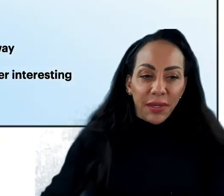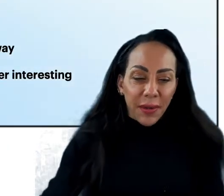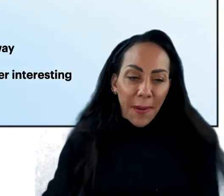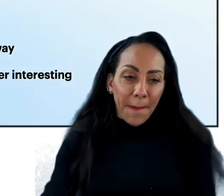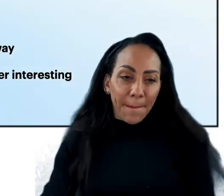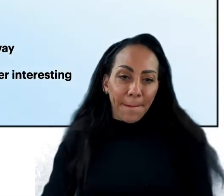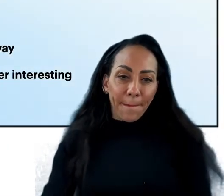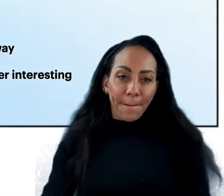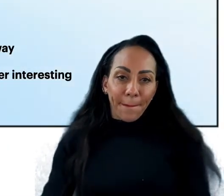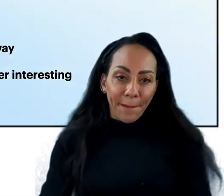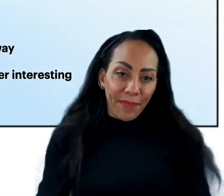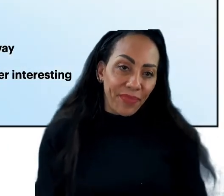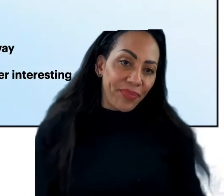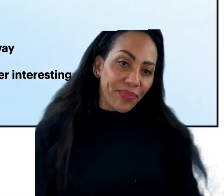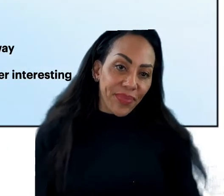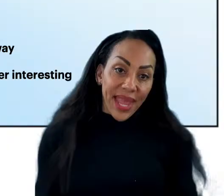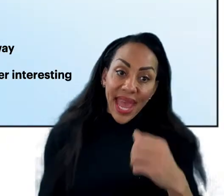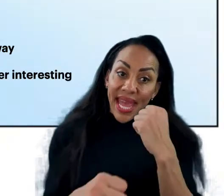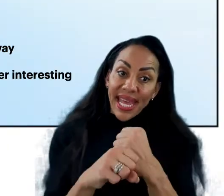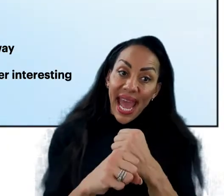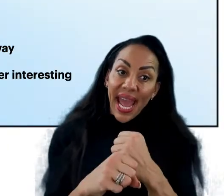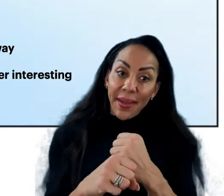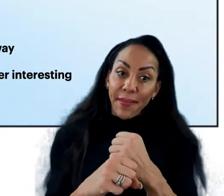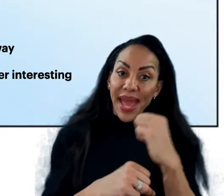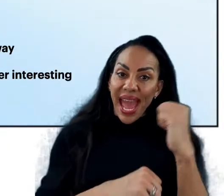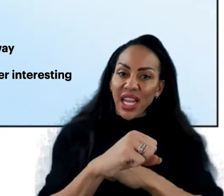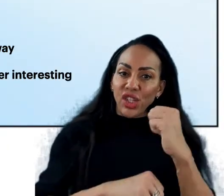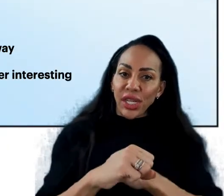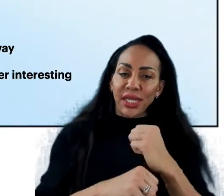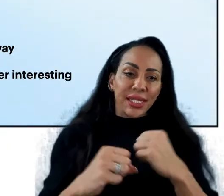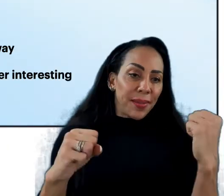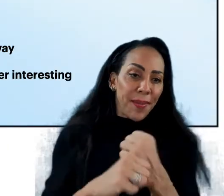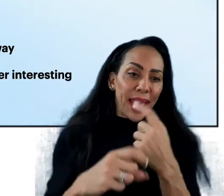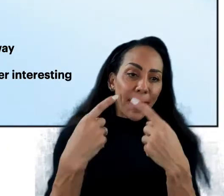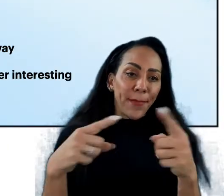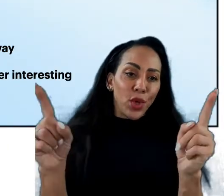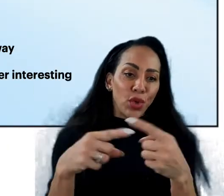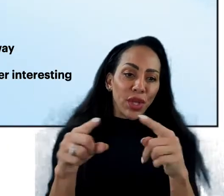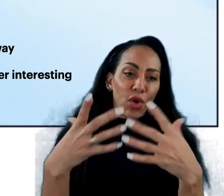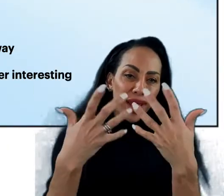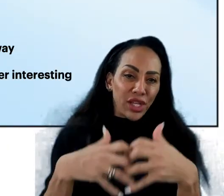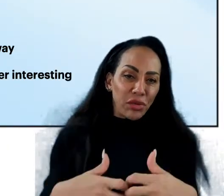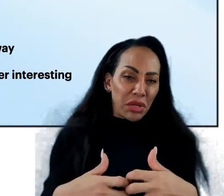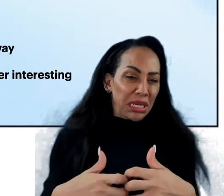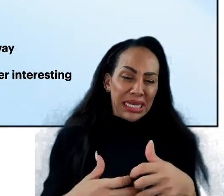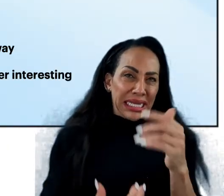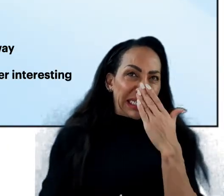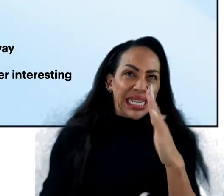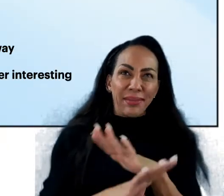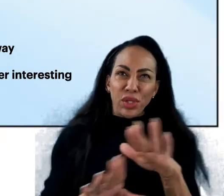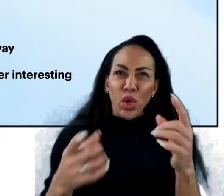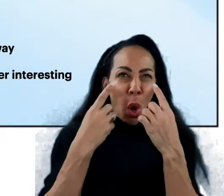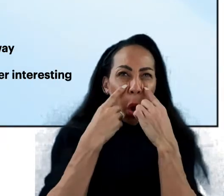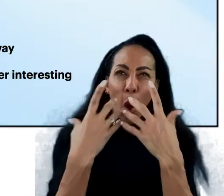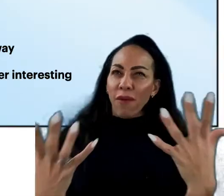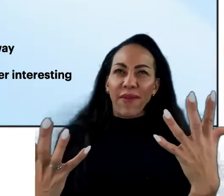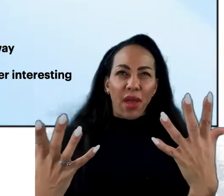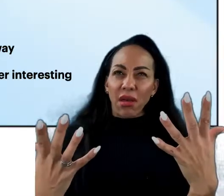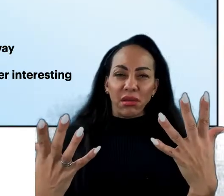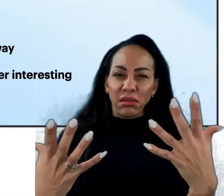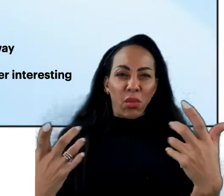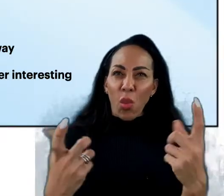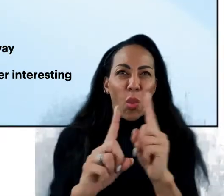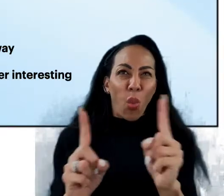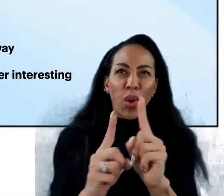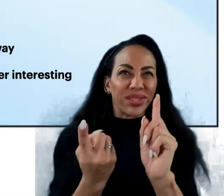So how would you use a game engine to make a musical instrument? This is maybe not an obvious thing to do. There could be many answers to